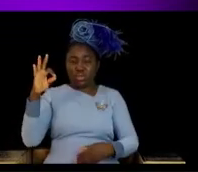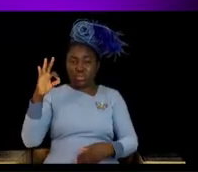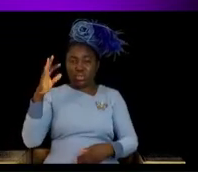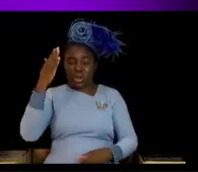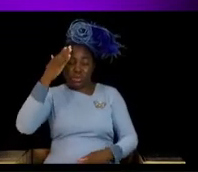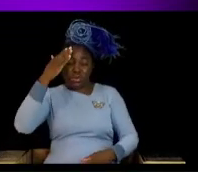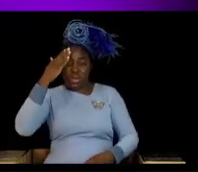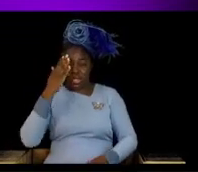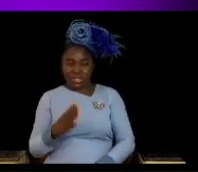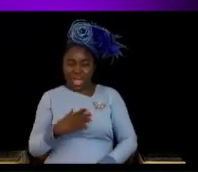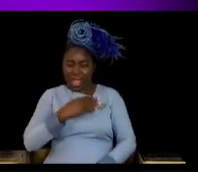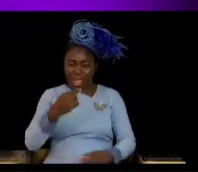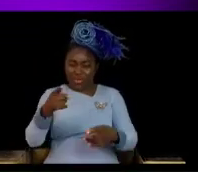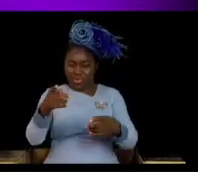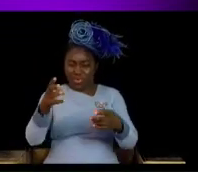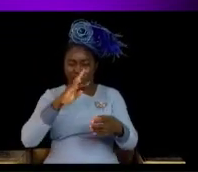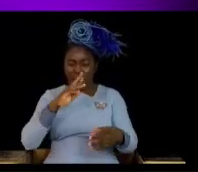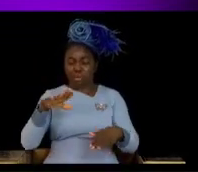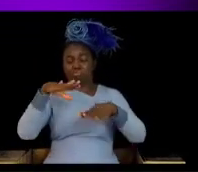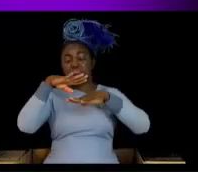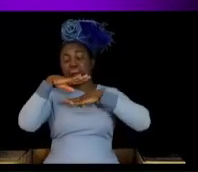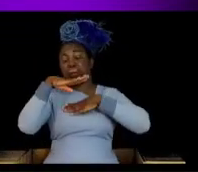remaining in ignorance. You are a